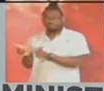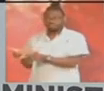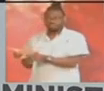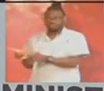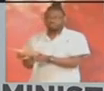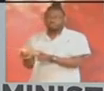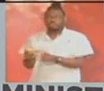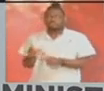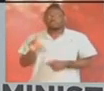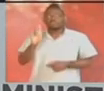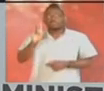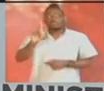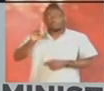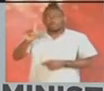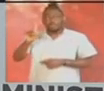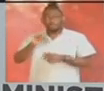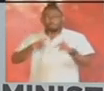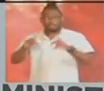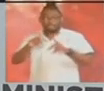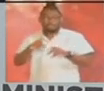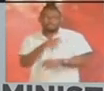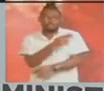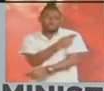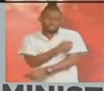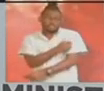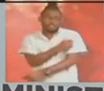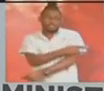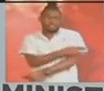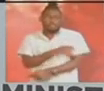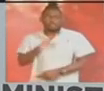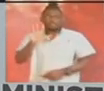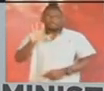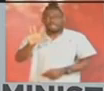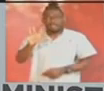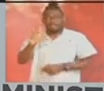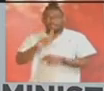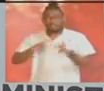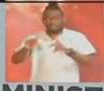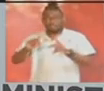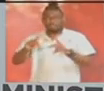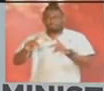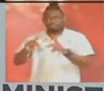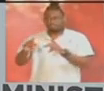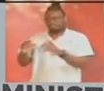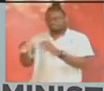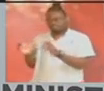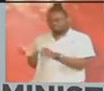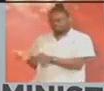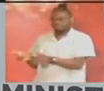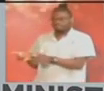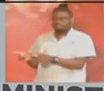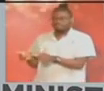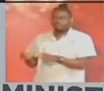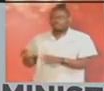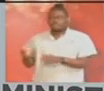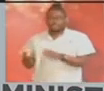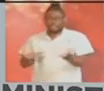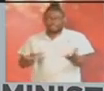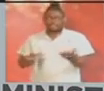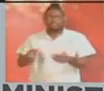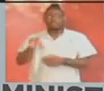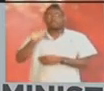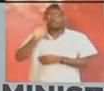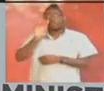in hospital, and 5 persons that stepped down. Our deaths now stand at 146. A breakdown of the hospital